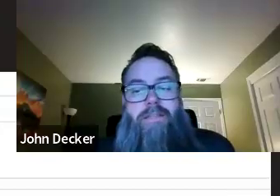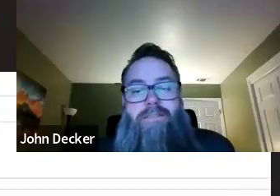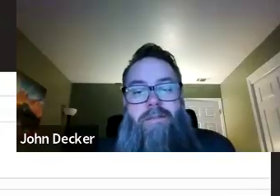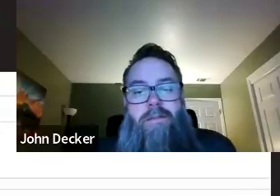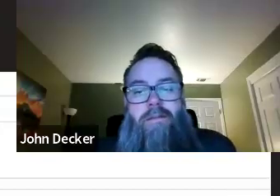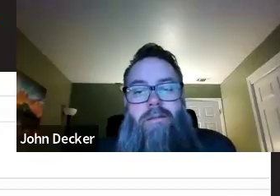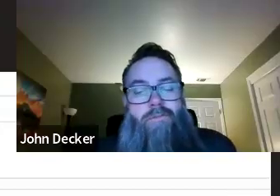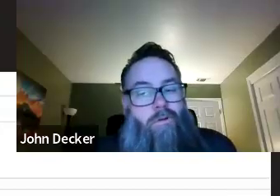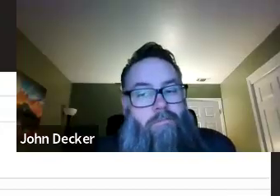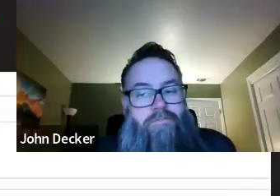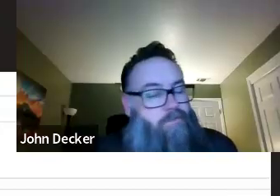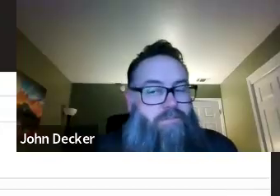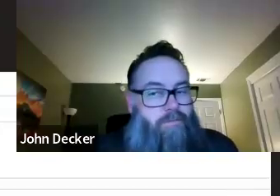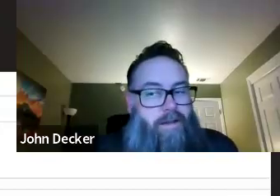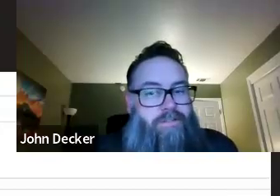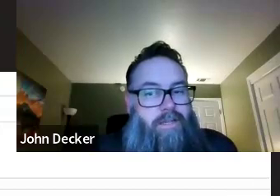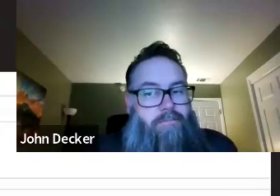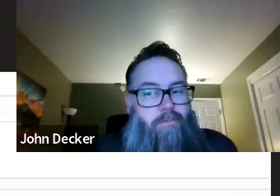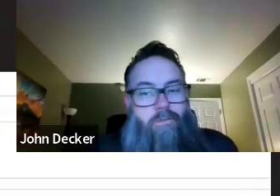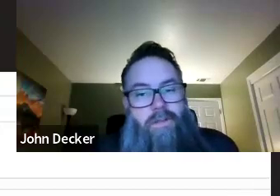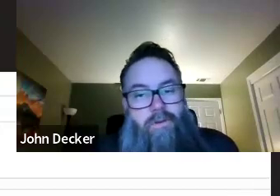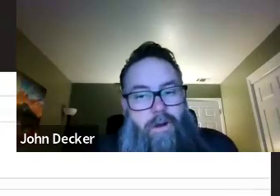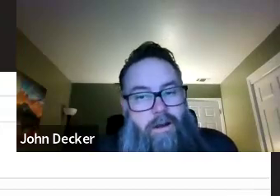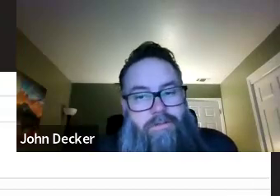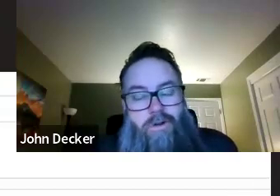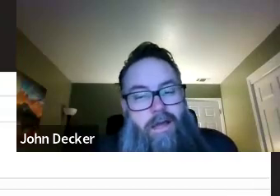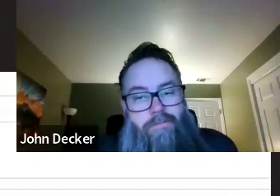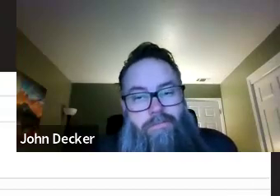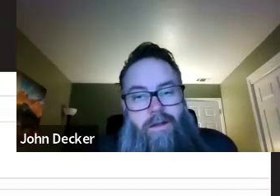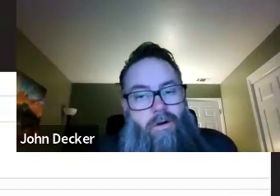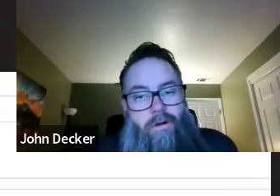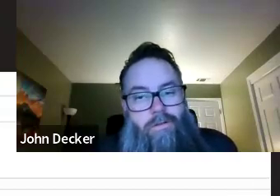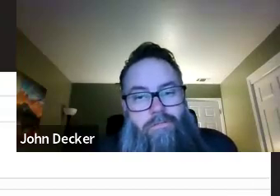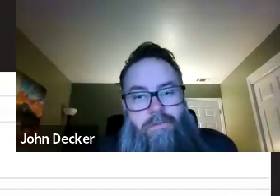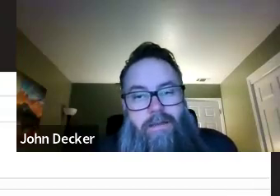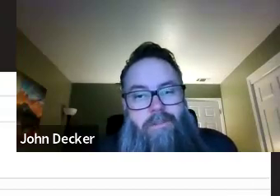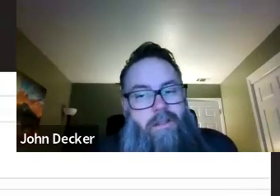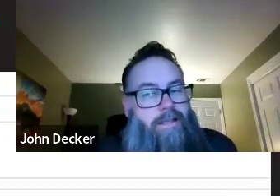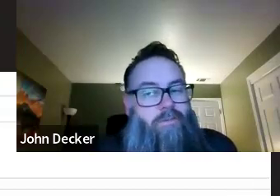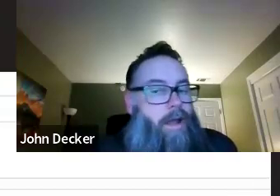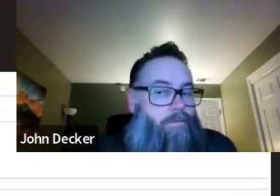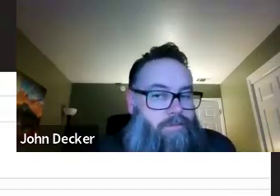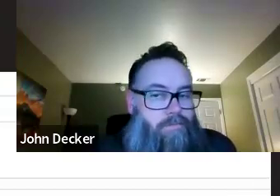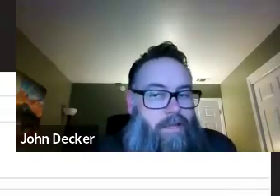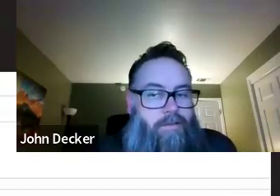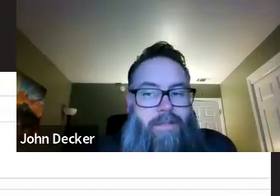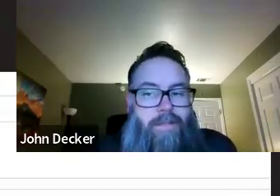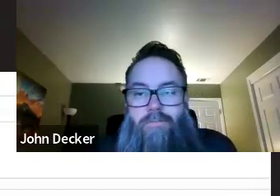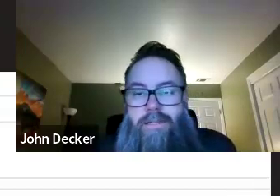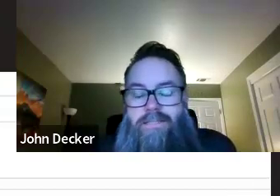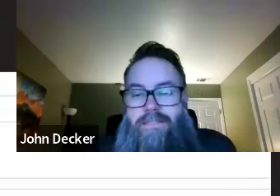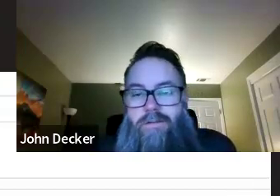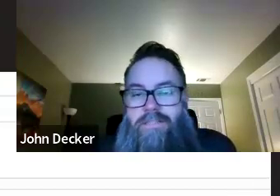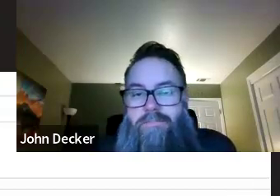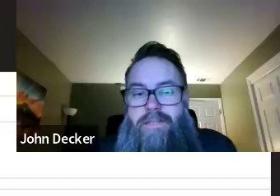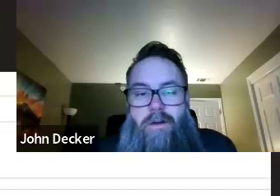into those rates for service providers that aren't really required to drive at all, like clients around. Like